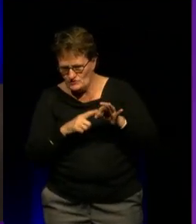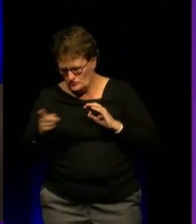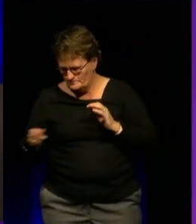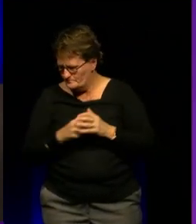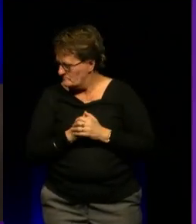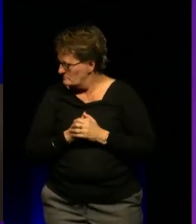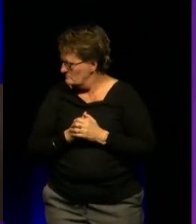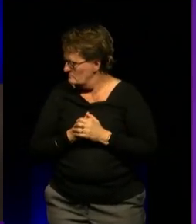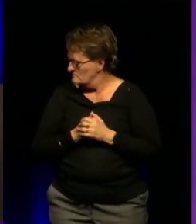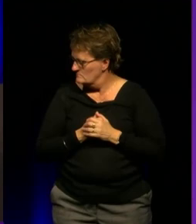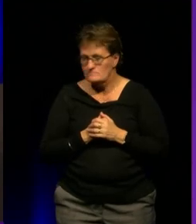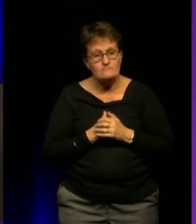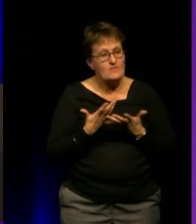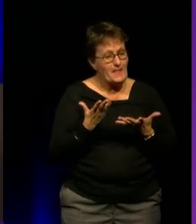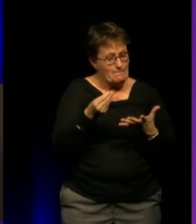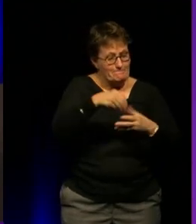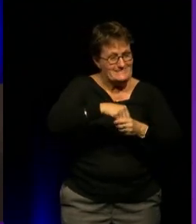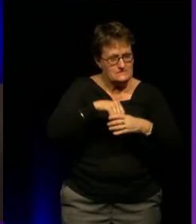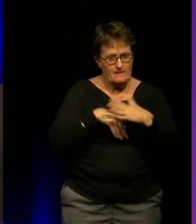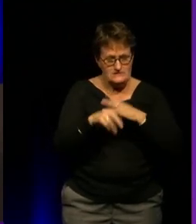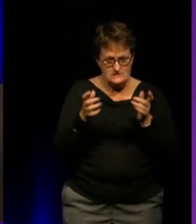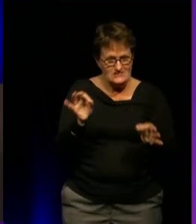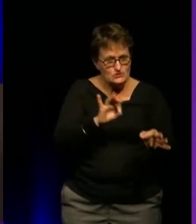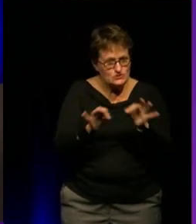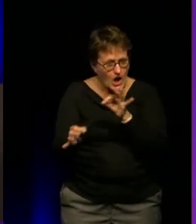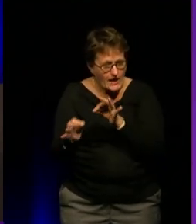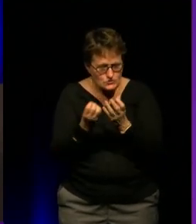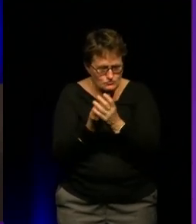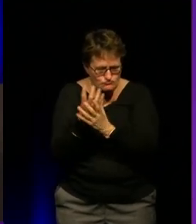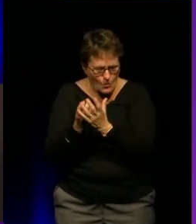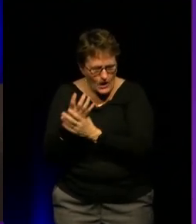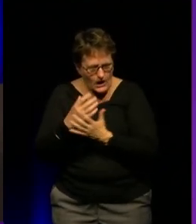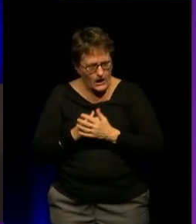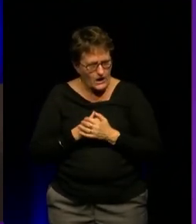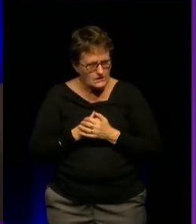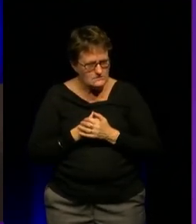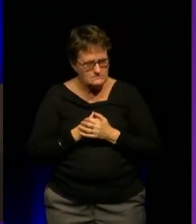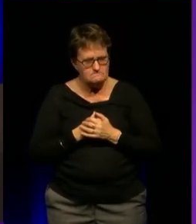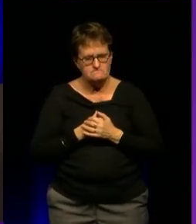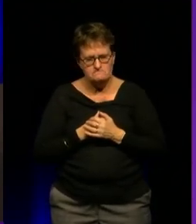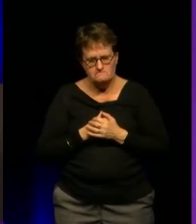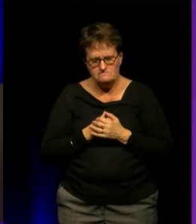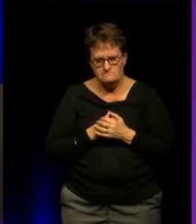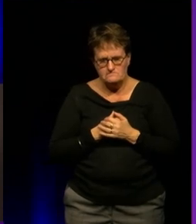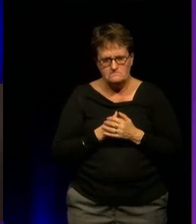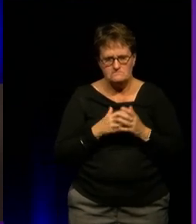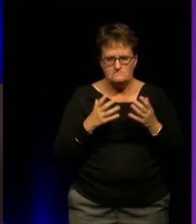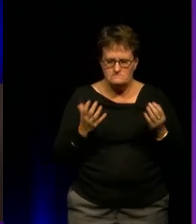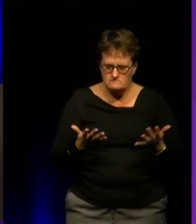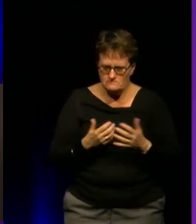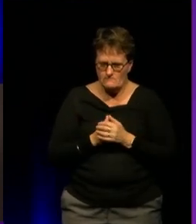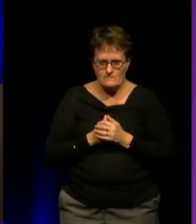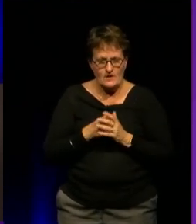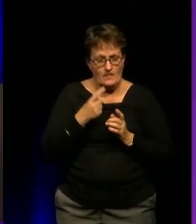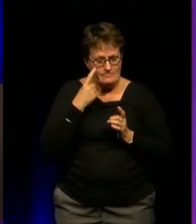participation in science is growing. Is there a future opportunity for those tested to choose to anonymously share results, for example, as an early